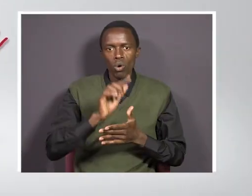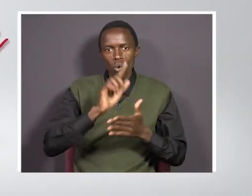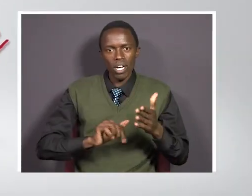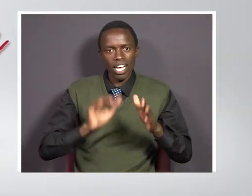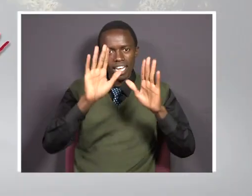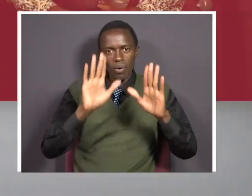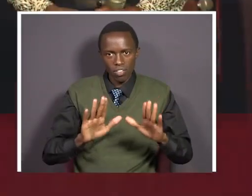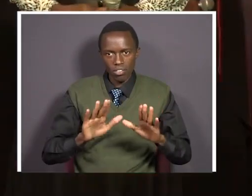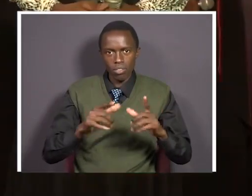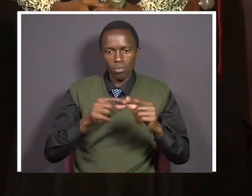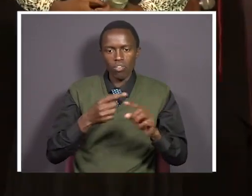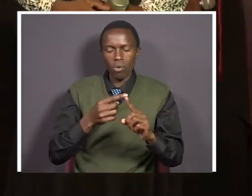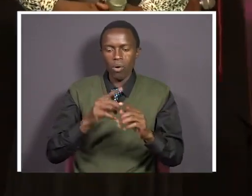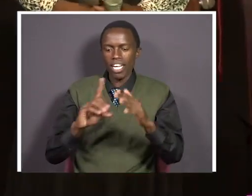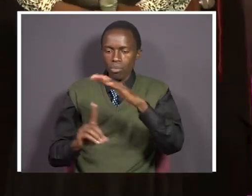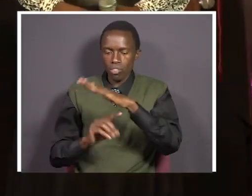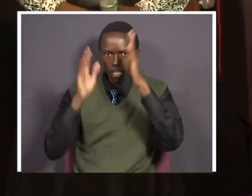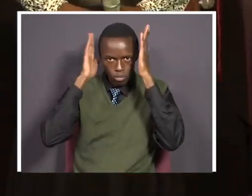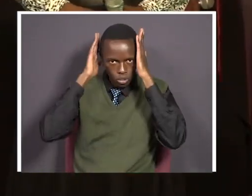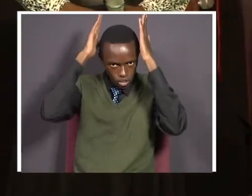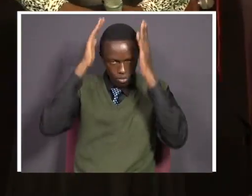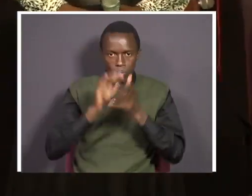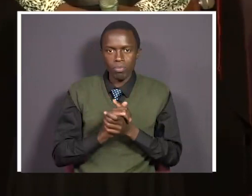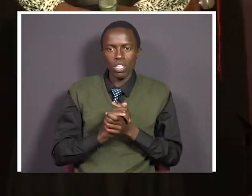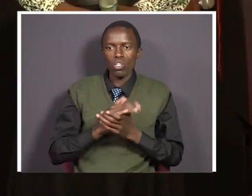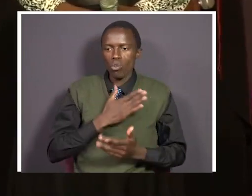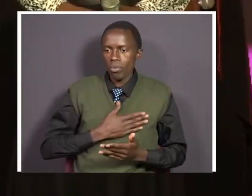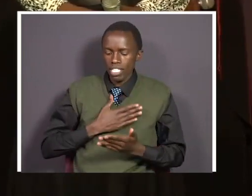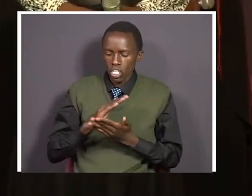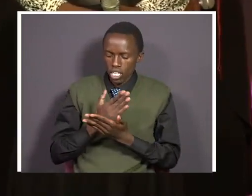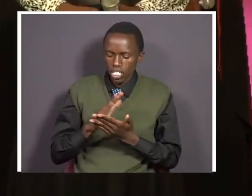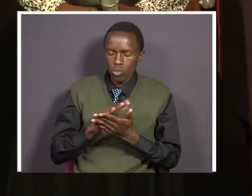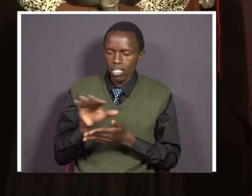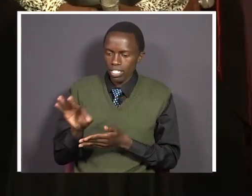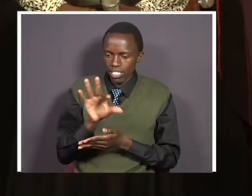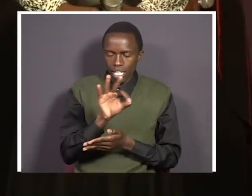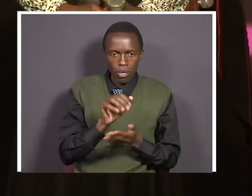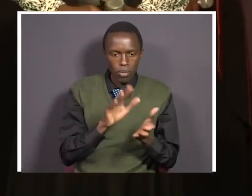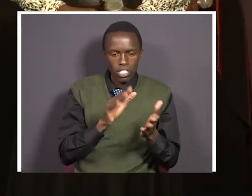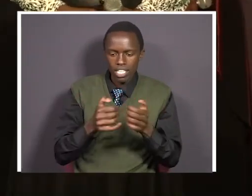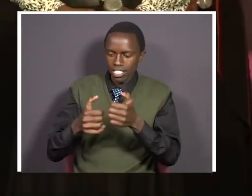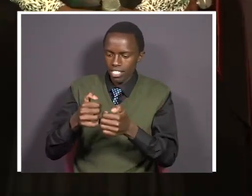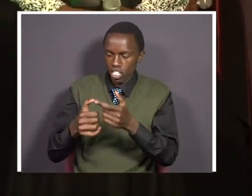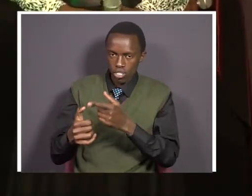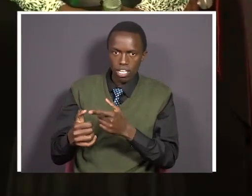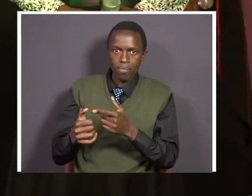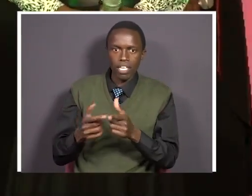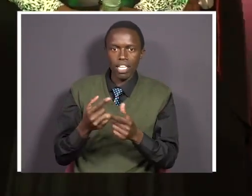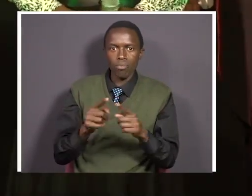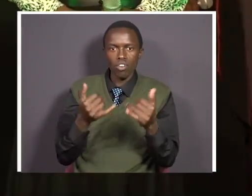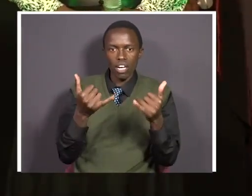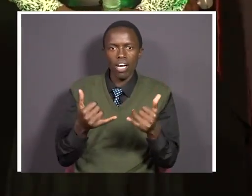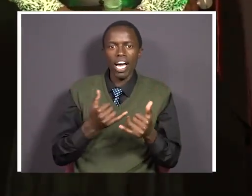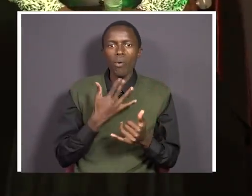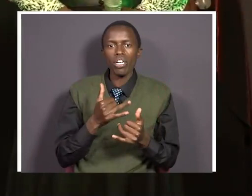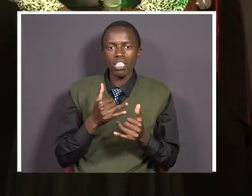What a wonderful message from our Deputy Bishop, Karita Mbagara. So please share your takeaway points in the chat section. But for